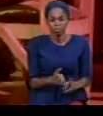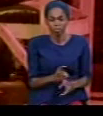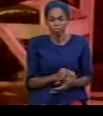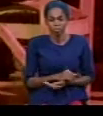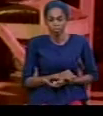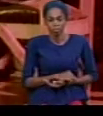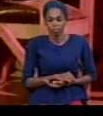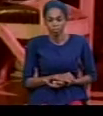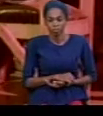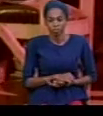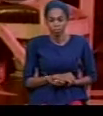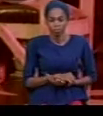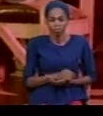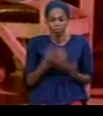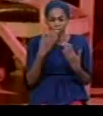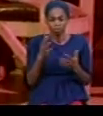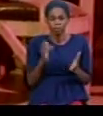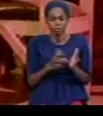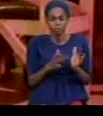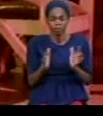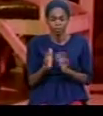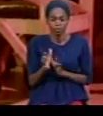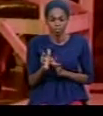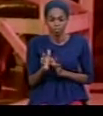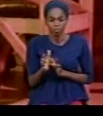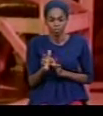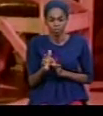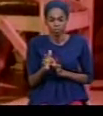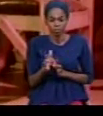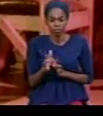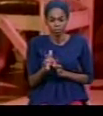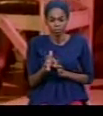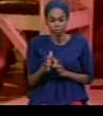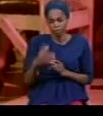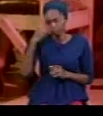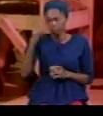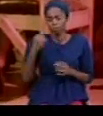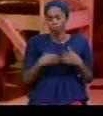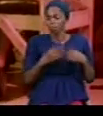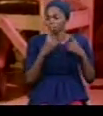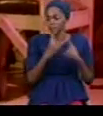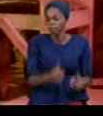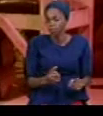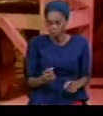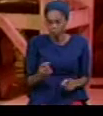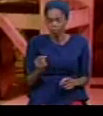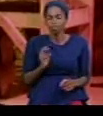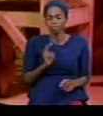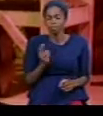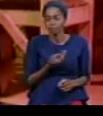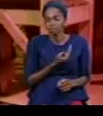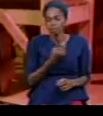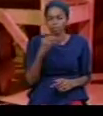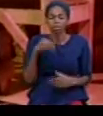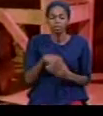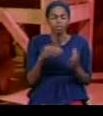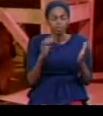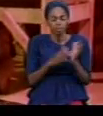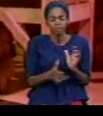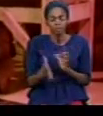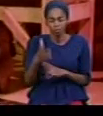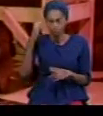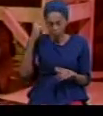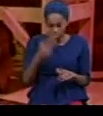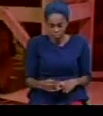Thank you, Jesus, for you have answered us. In Jesus' name.